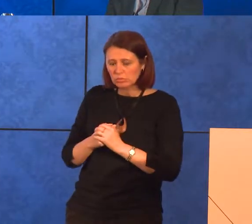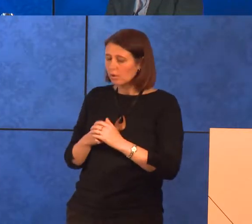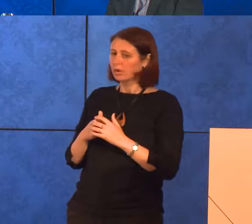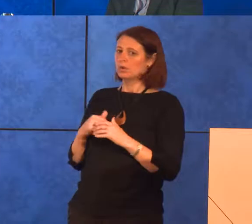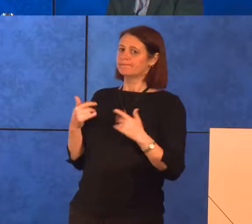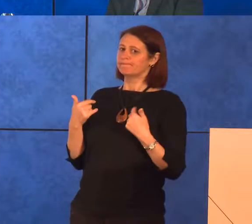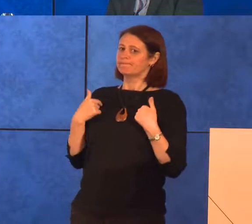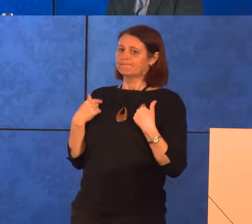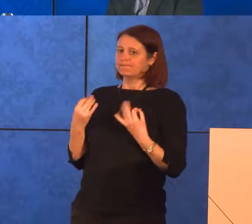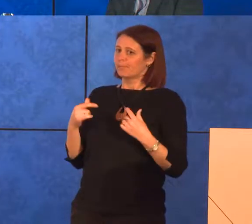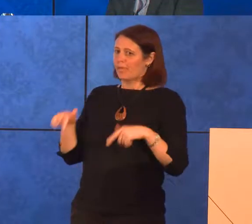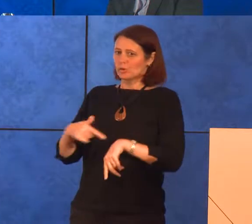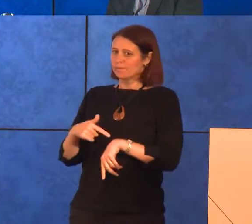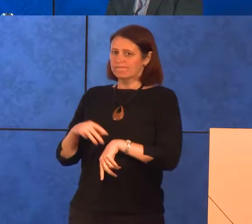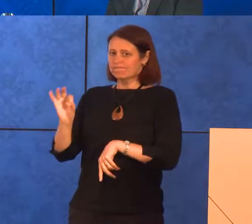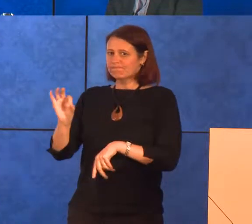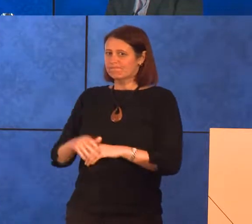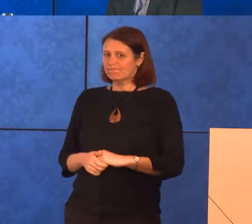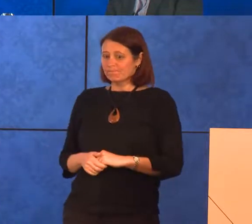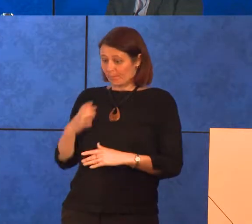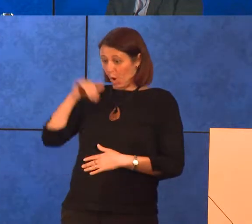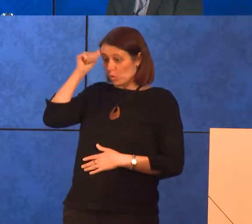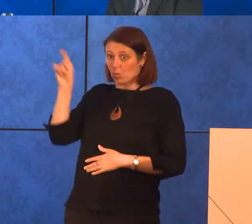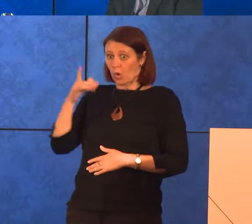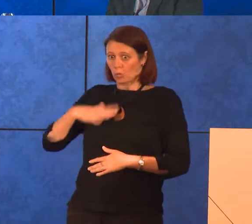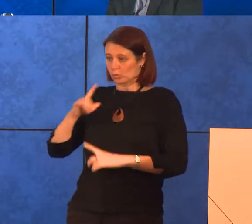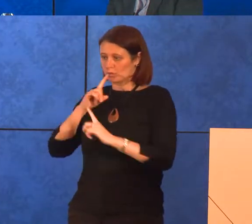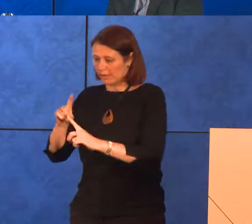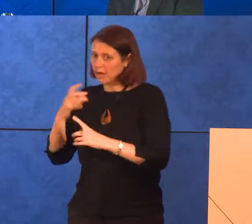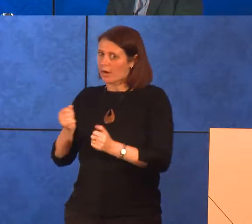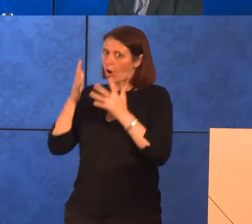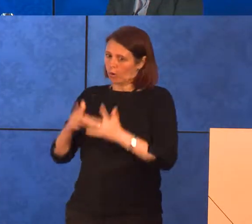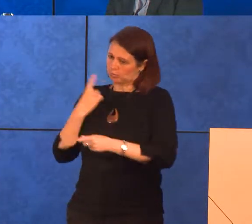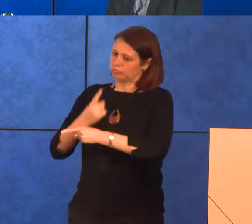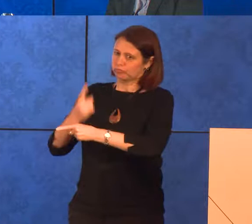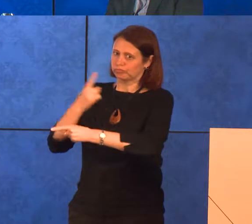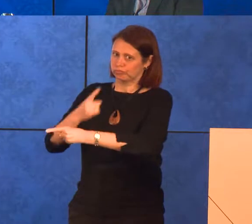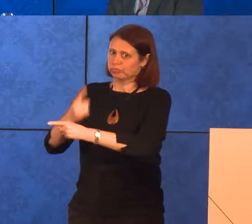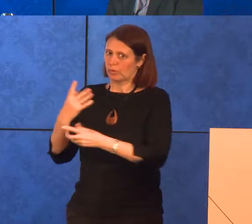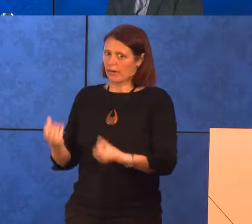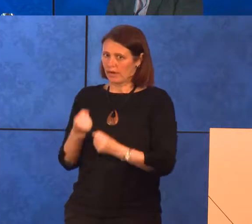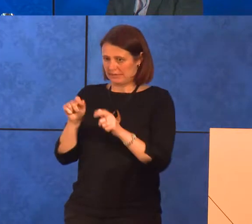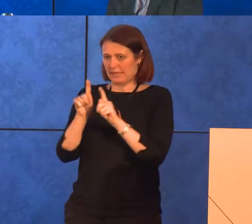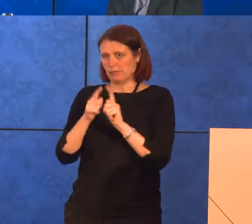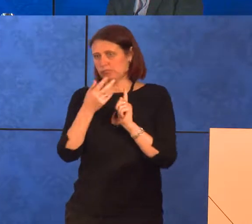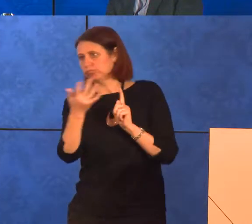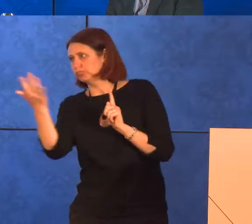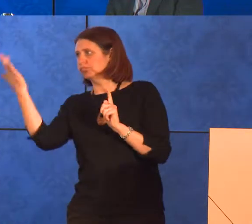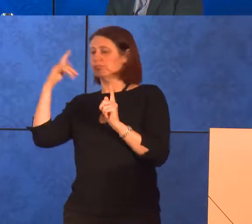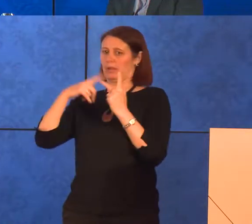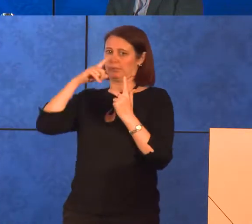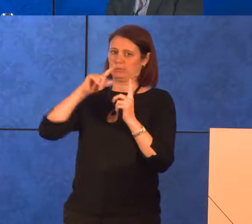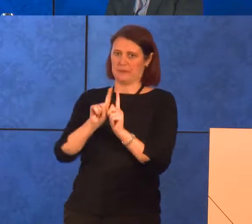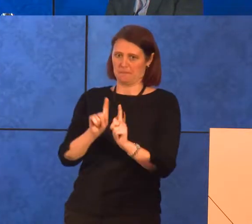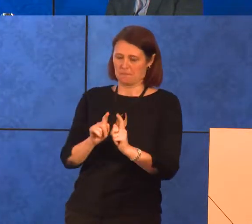didn't at the time, no. I knew what I wanted to say and I had a lot to say on it, as did thousands of other people. But